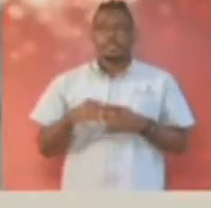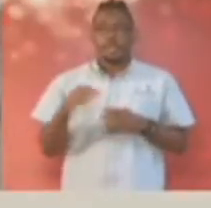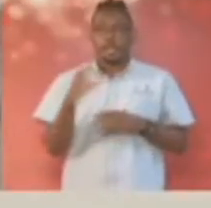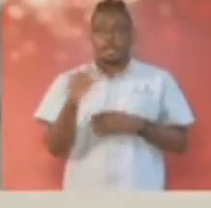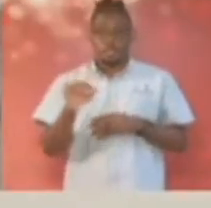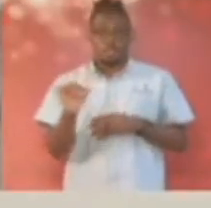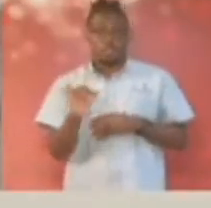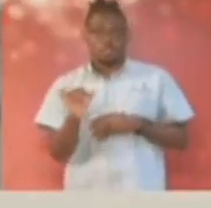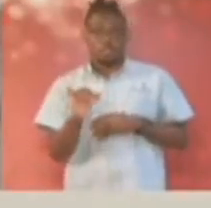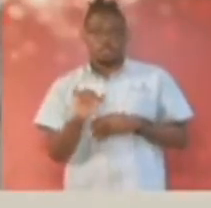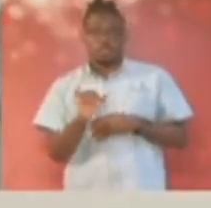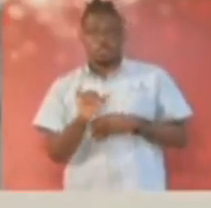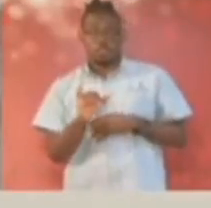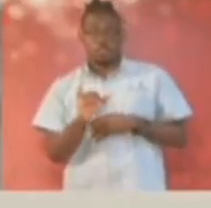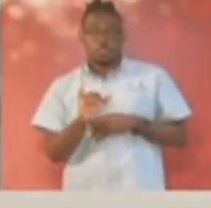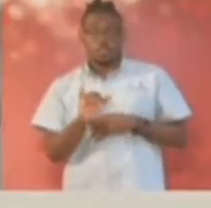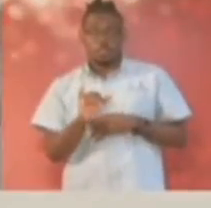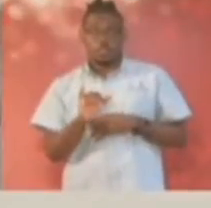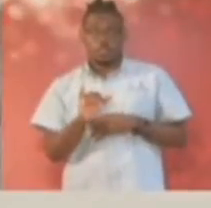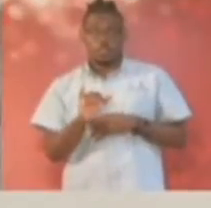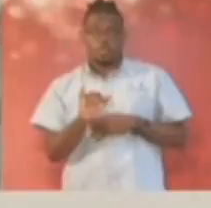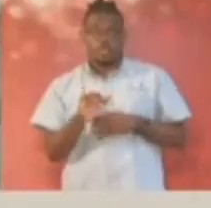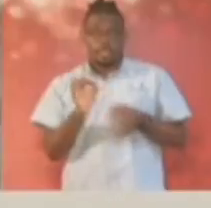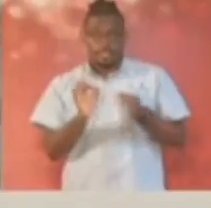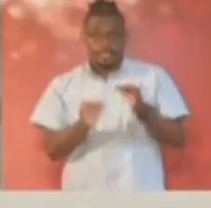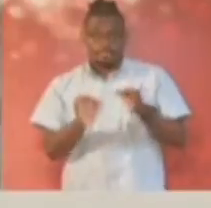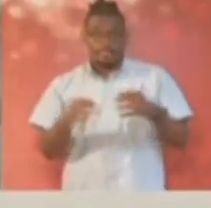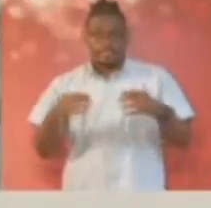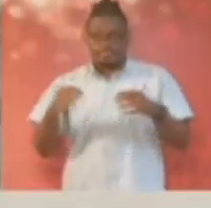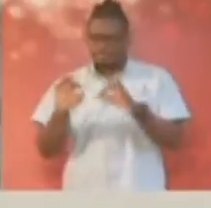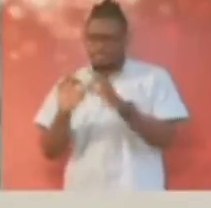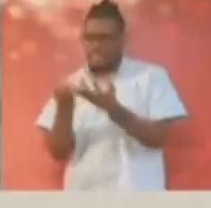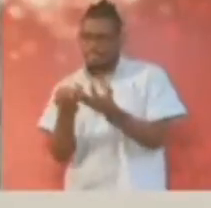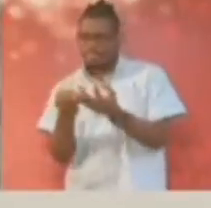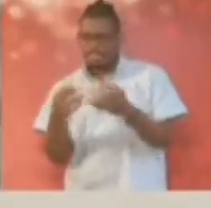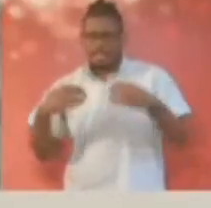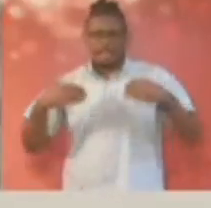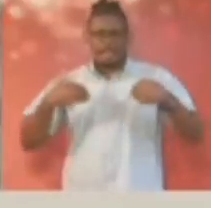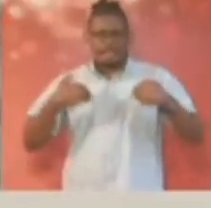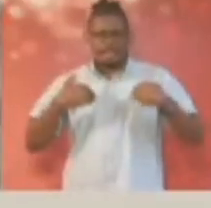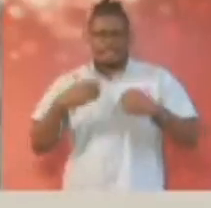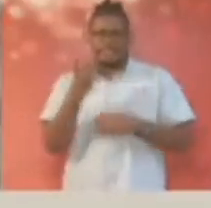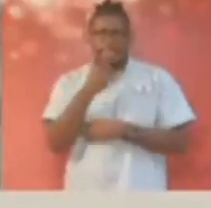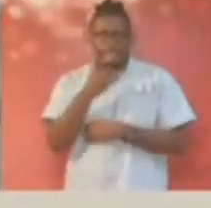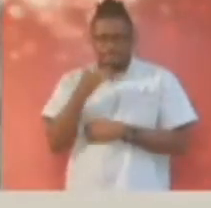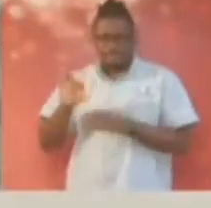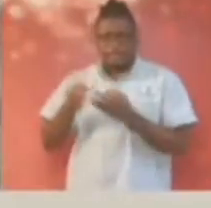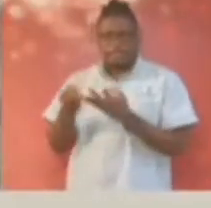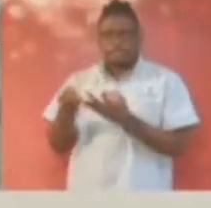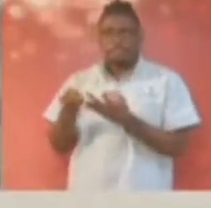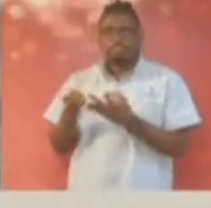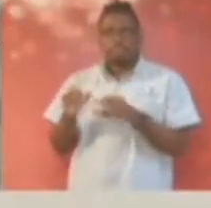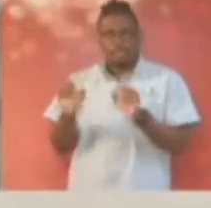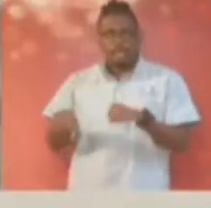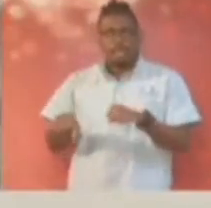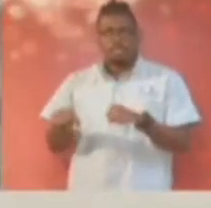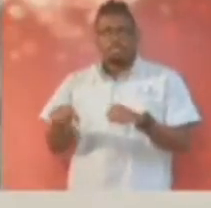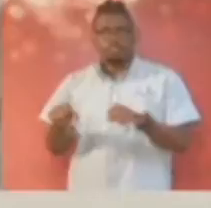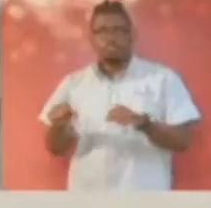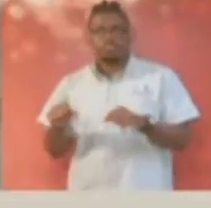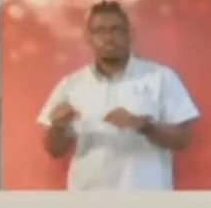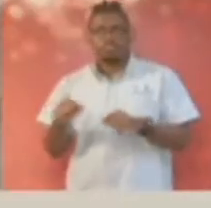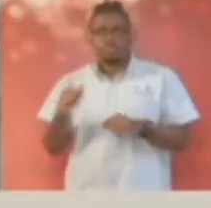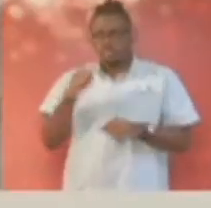serious risk factor for COVID and its complication is overweight and obesity. They share similar risk factors.